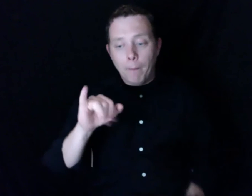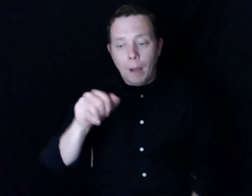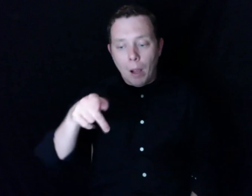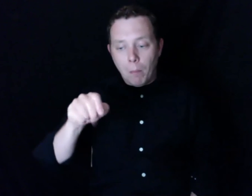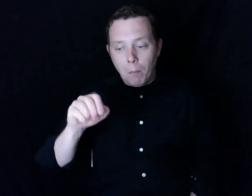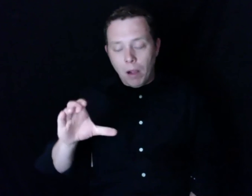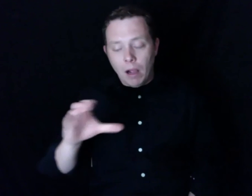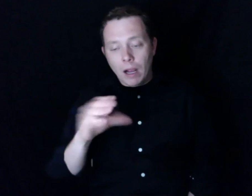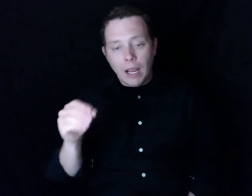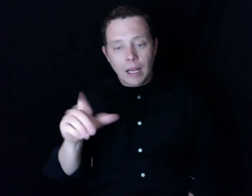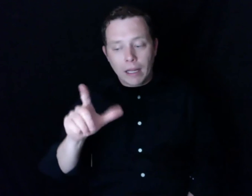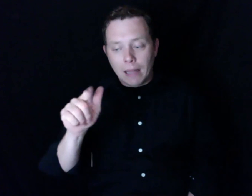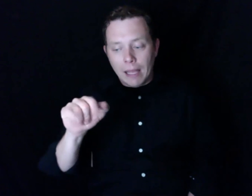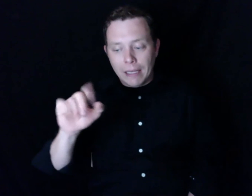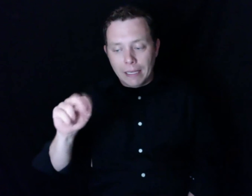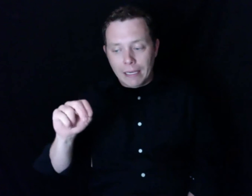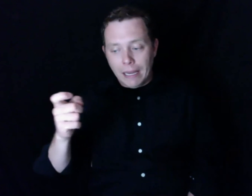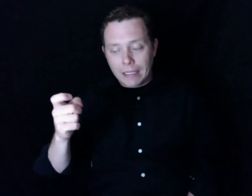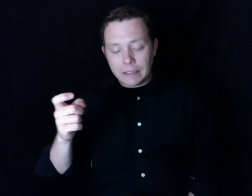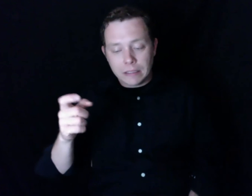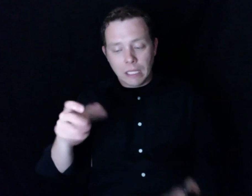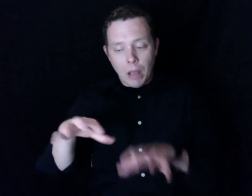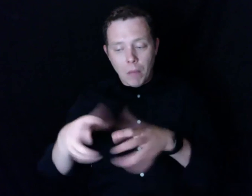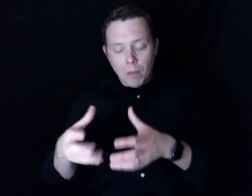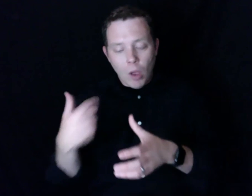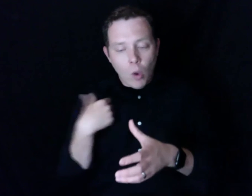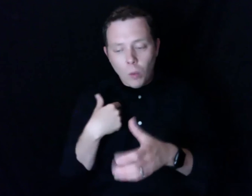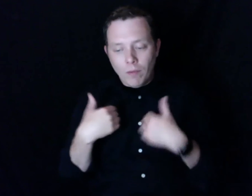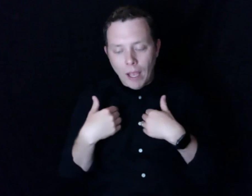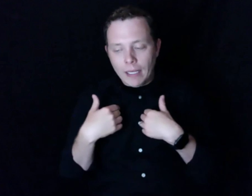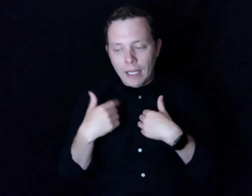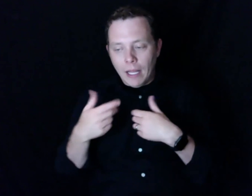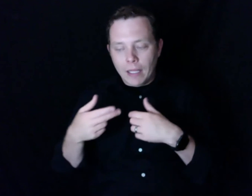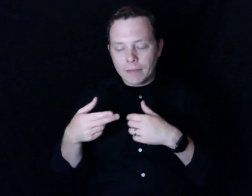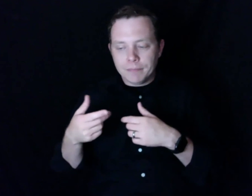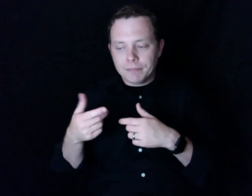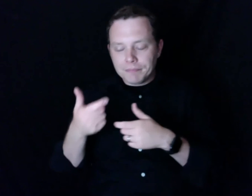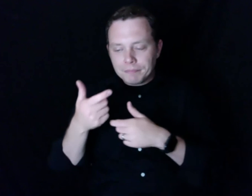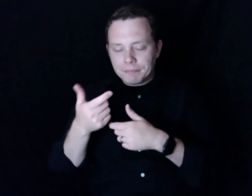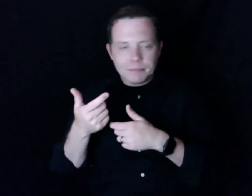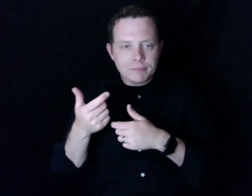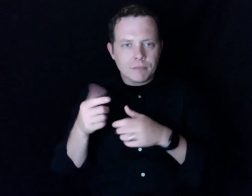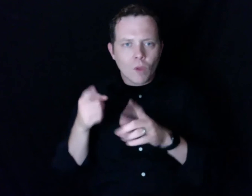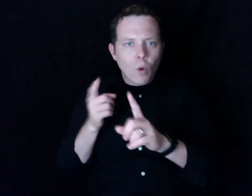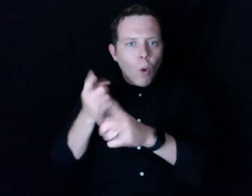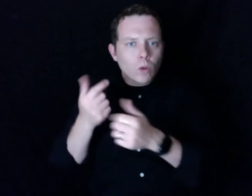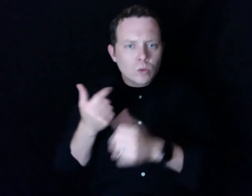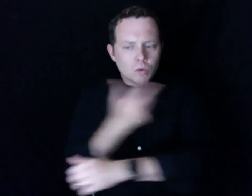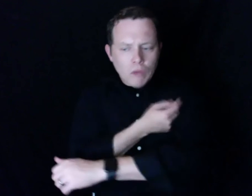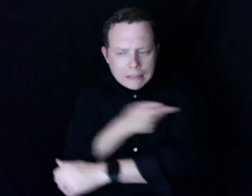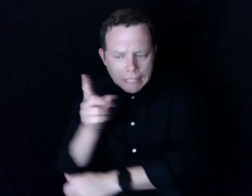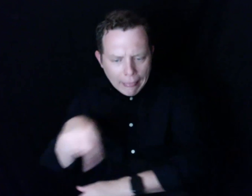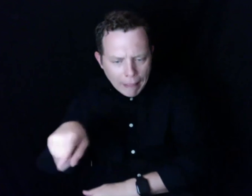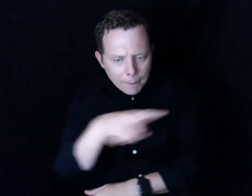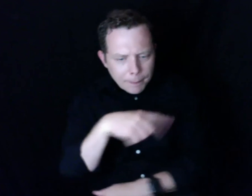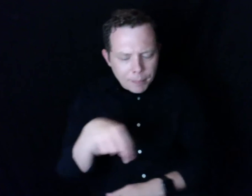population. And so we've had a special interest in vaccinating them. Migrant seasonal farm workers are special focus for us as well, as